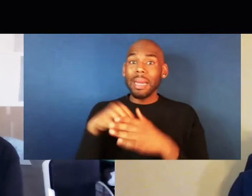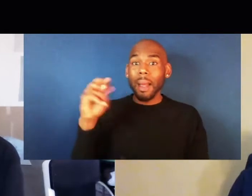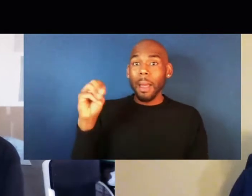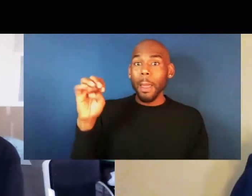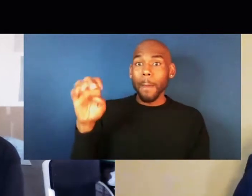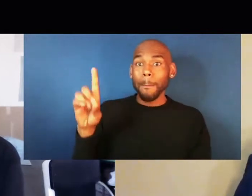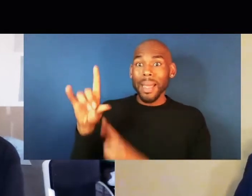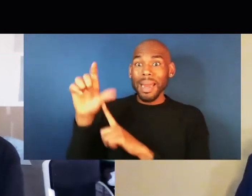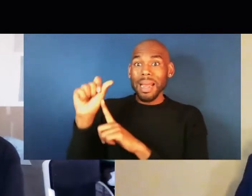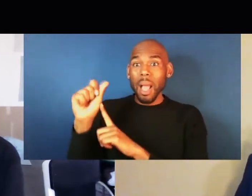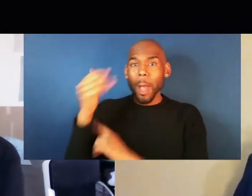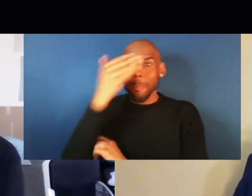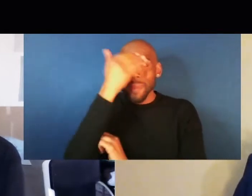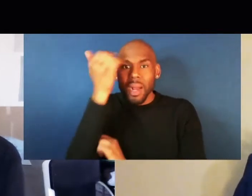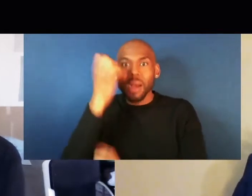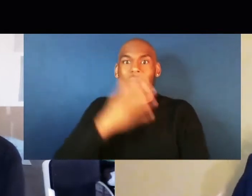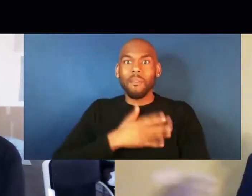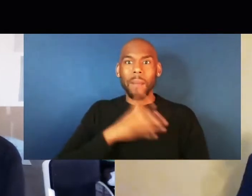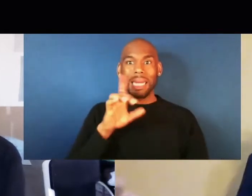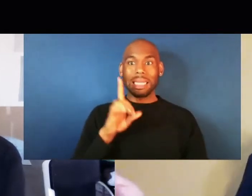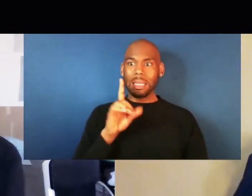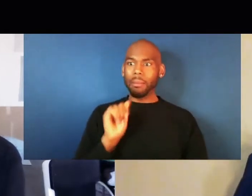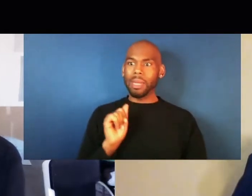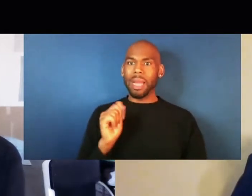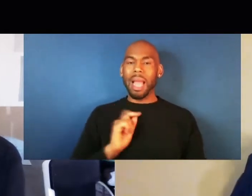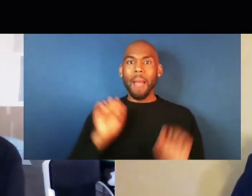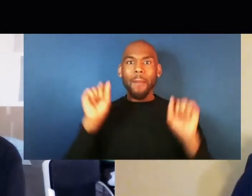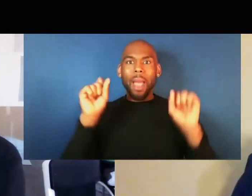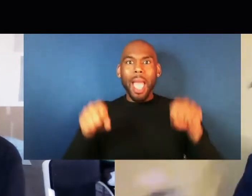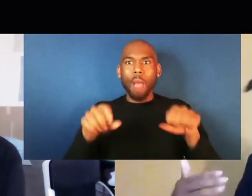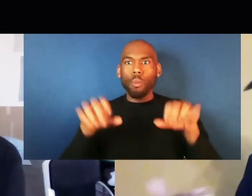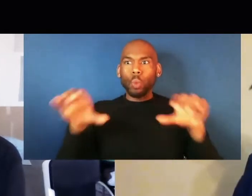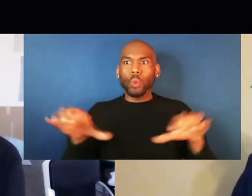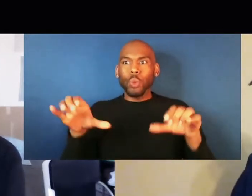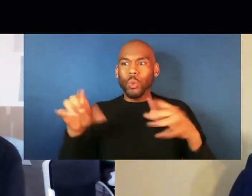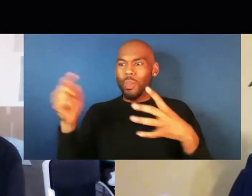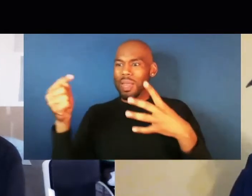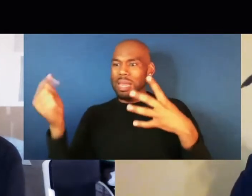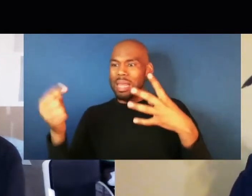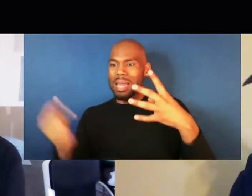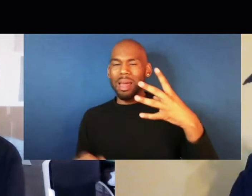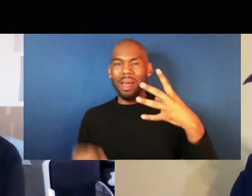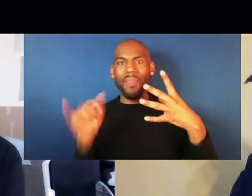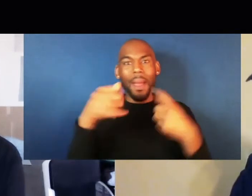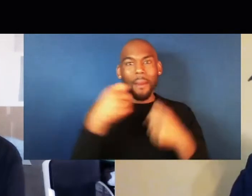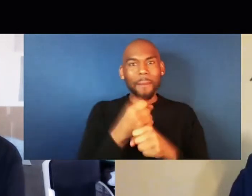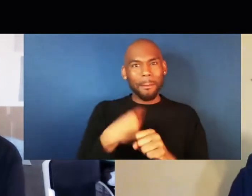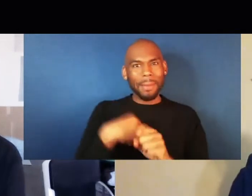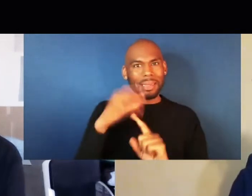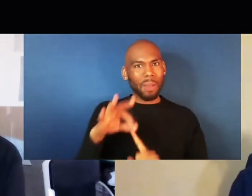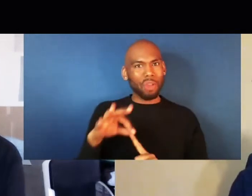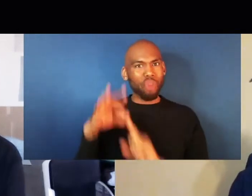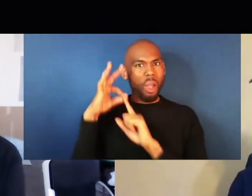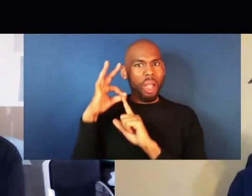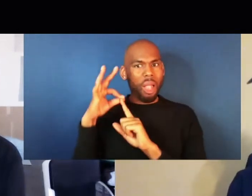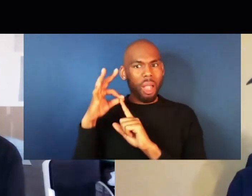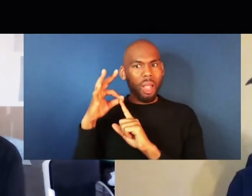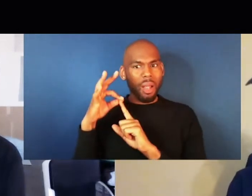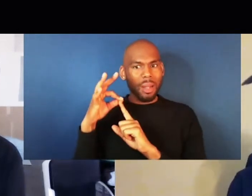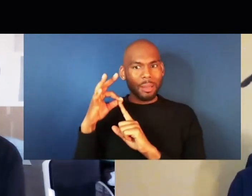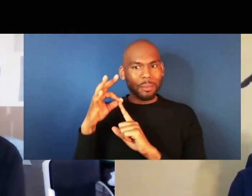like, because of my disability, I'm able to do these things. It's what make me special.